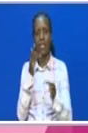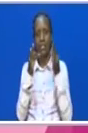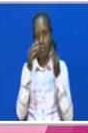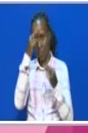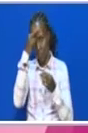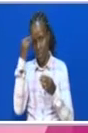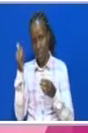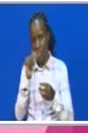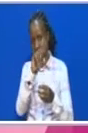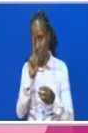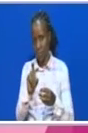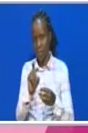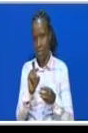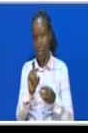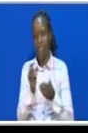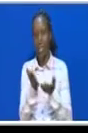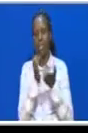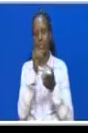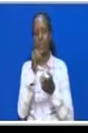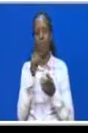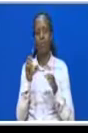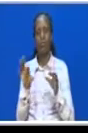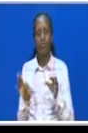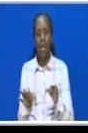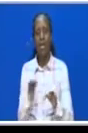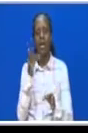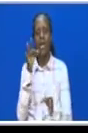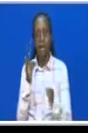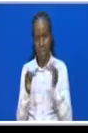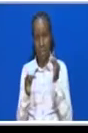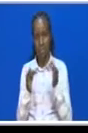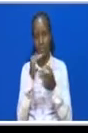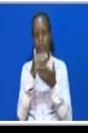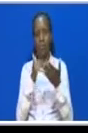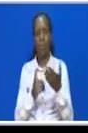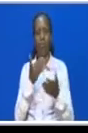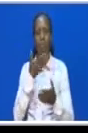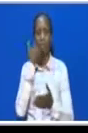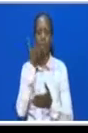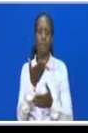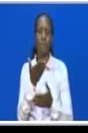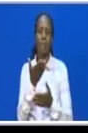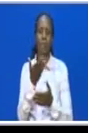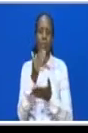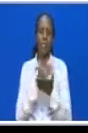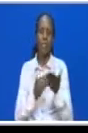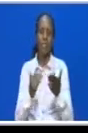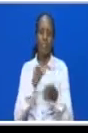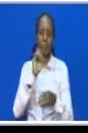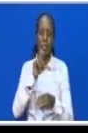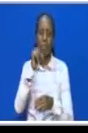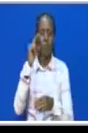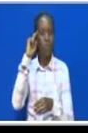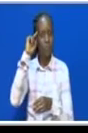questions which require you to analyze before you answer. Some require you to